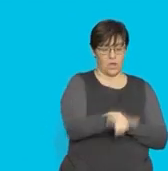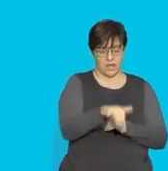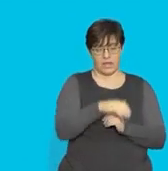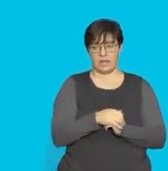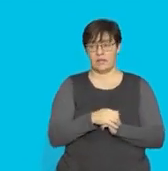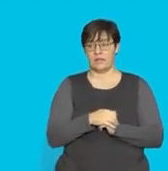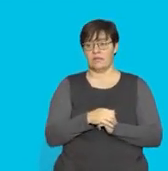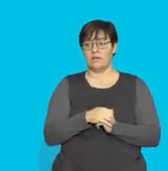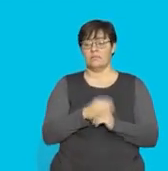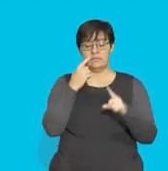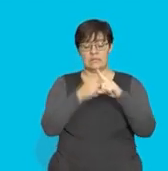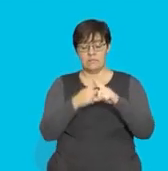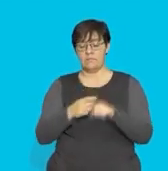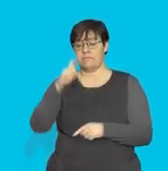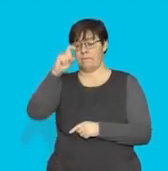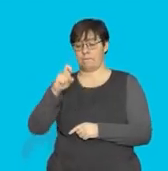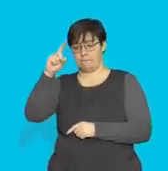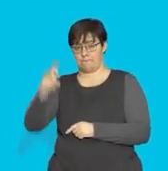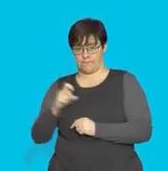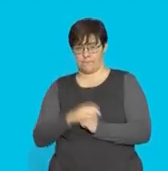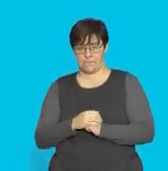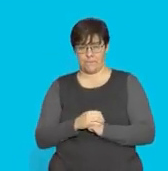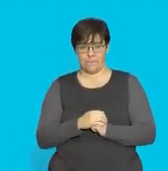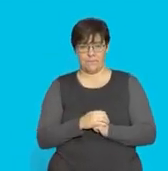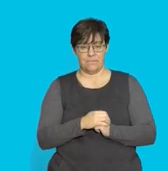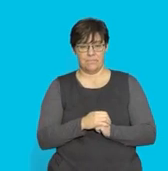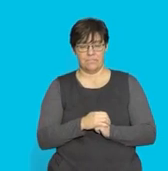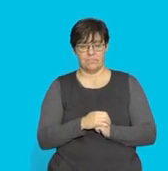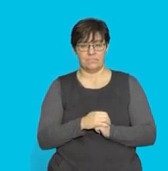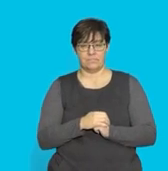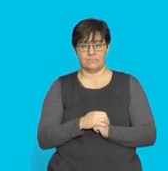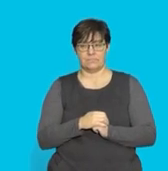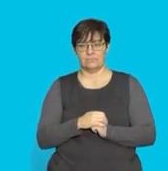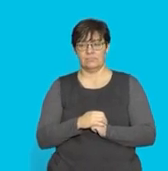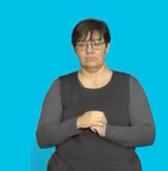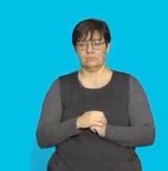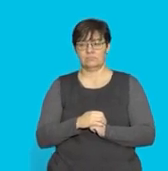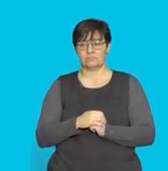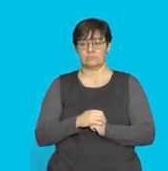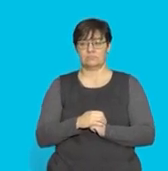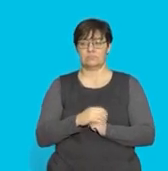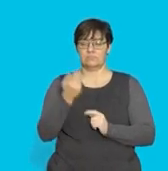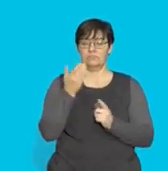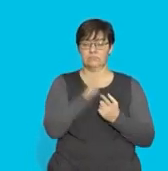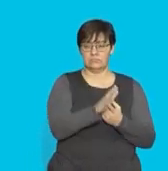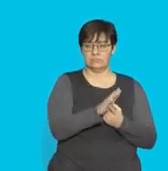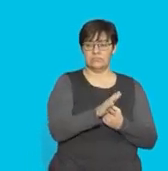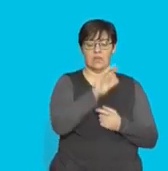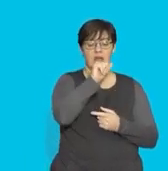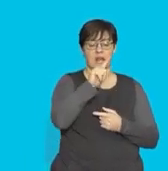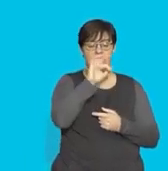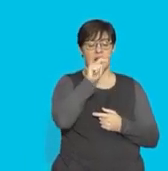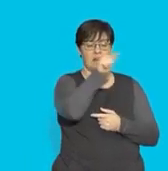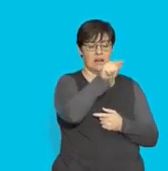male is XY, crossed with a female, that's XX. At this point, we need